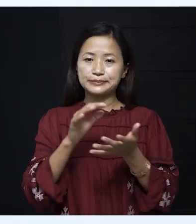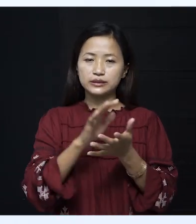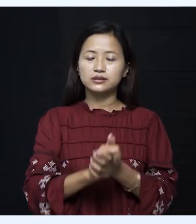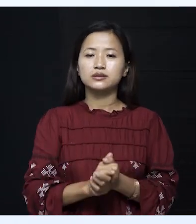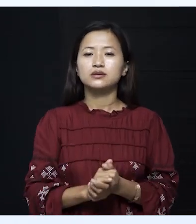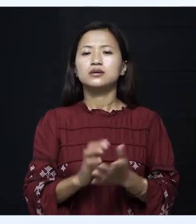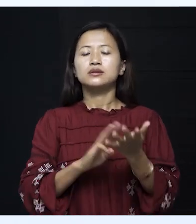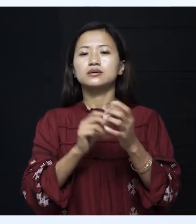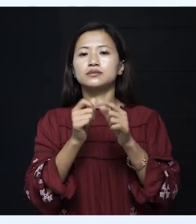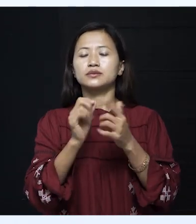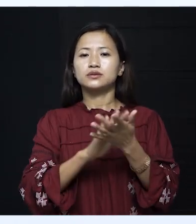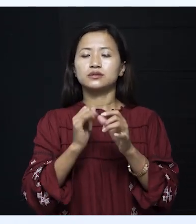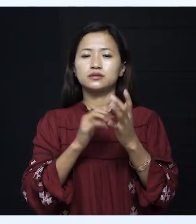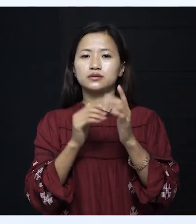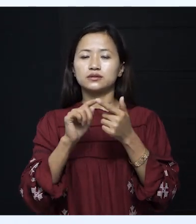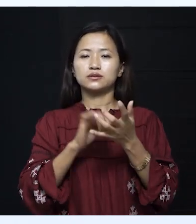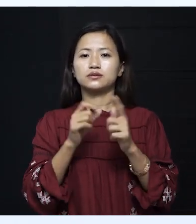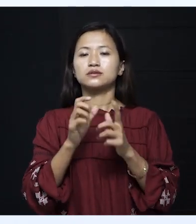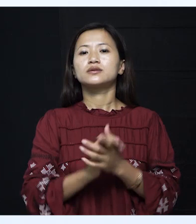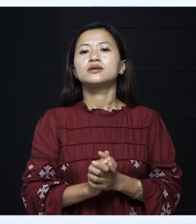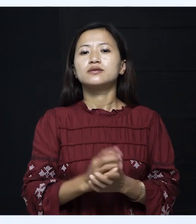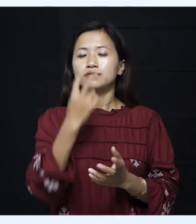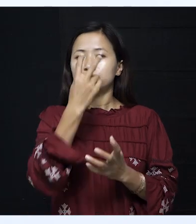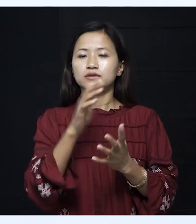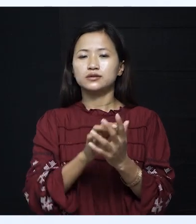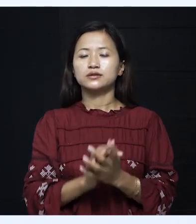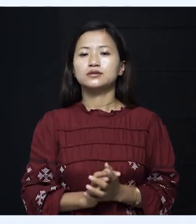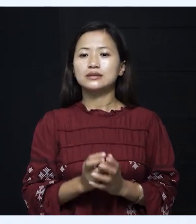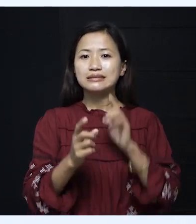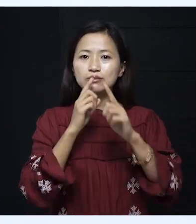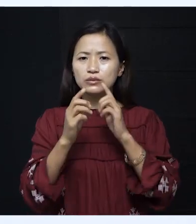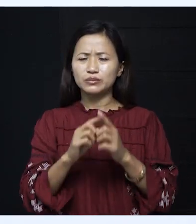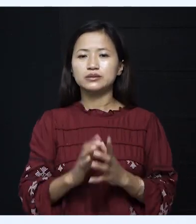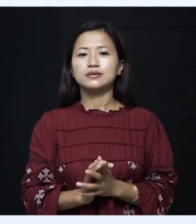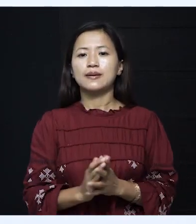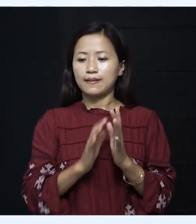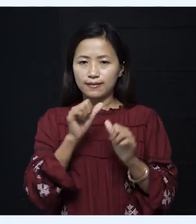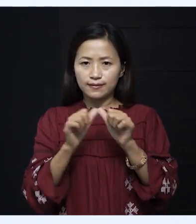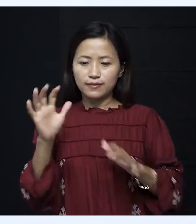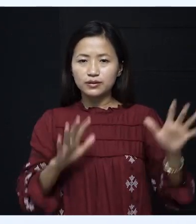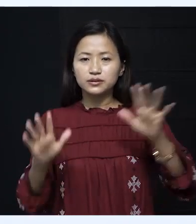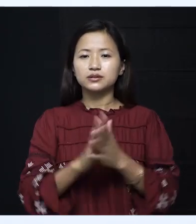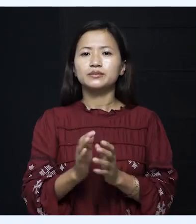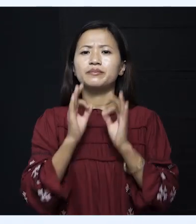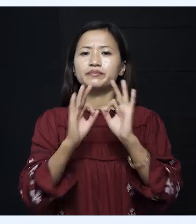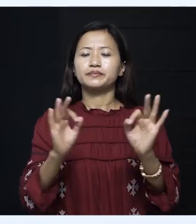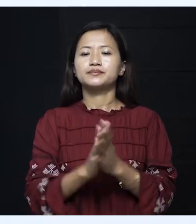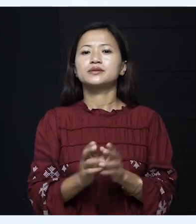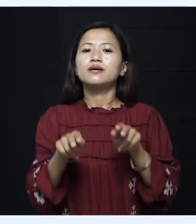or that's when the focus is that at the moment of speaking, the action being perfected has